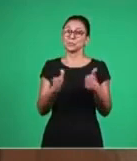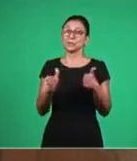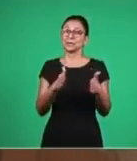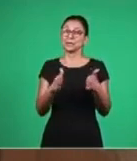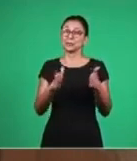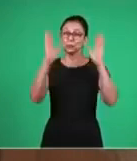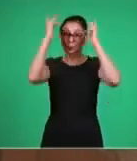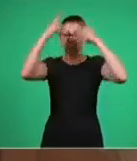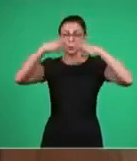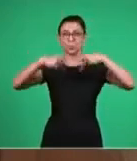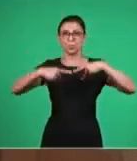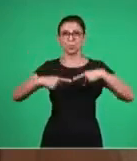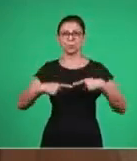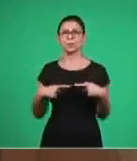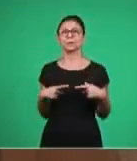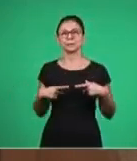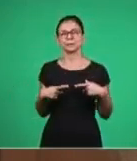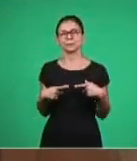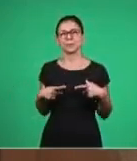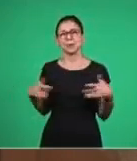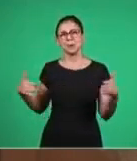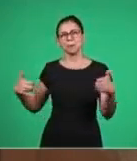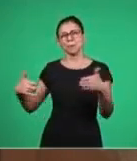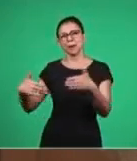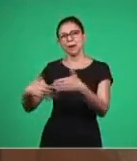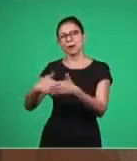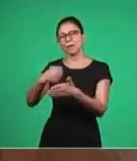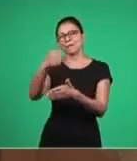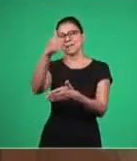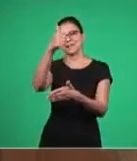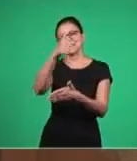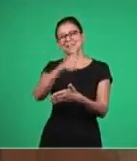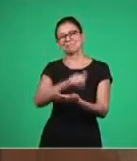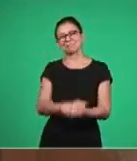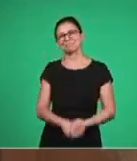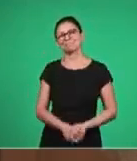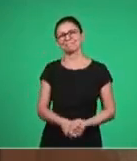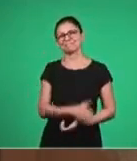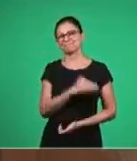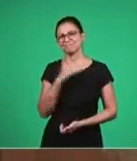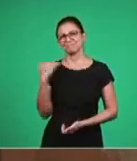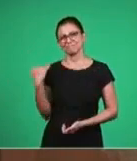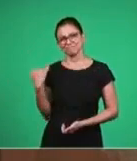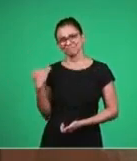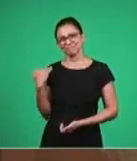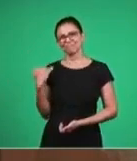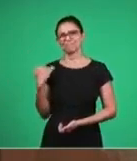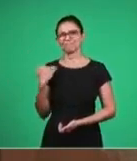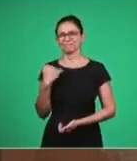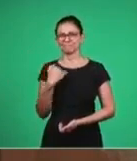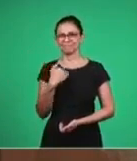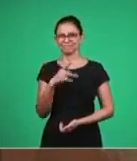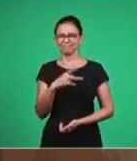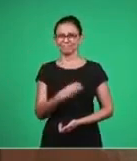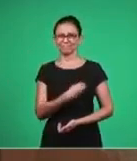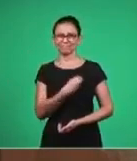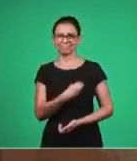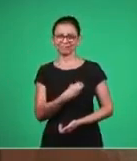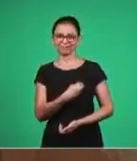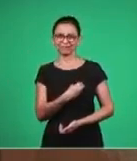his time is running out because death is awaiting for him. It is awaiting for his